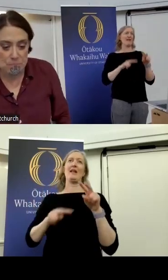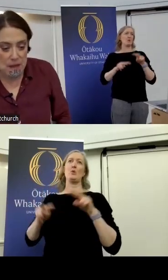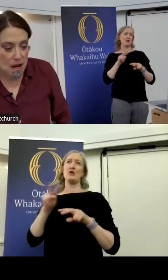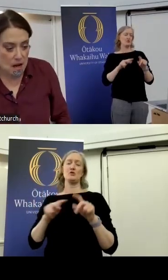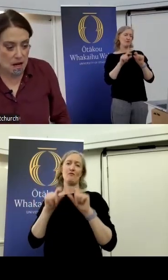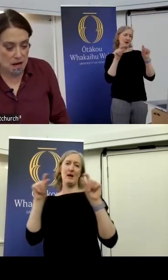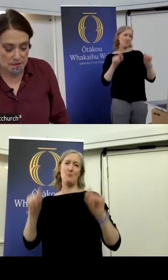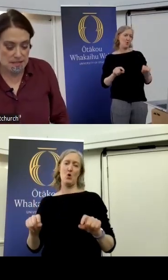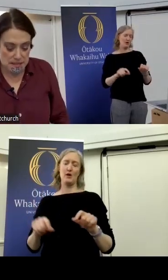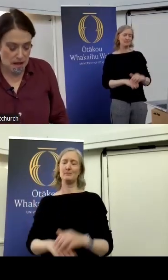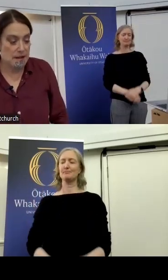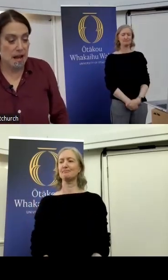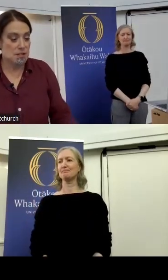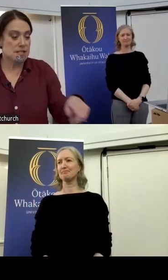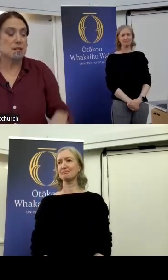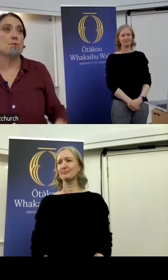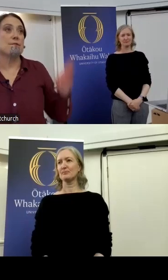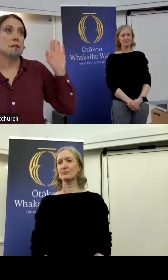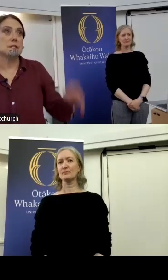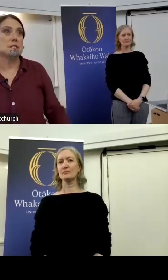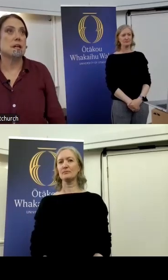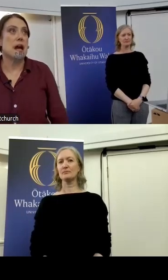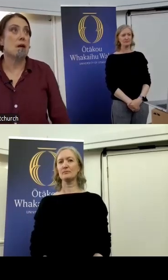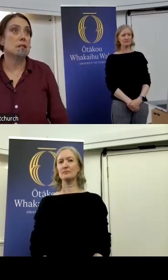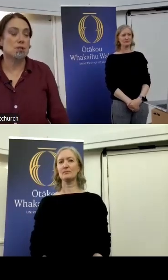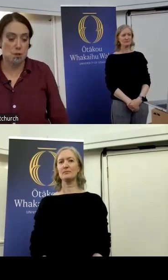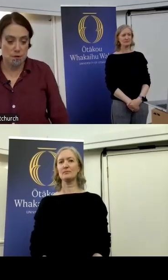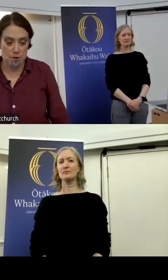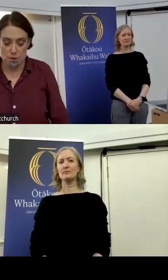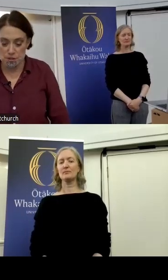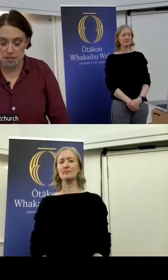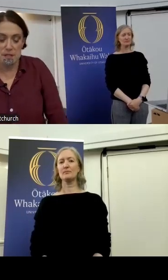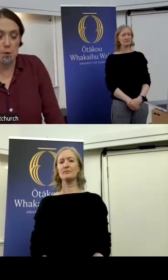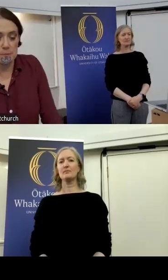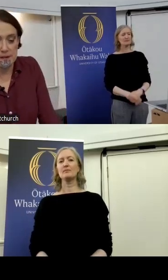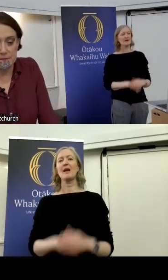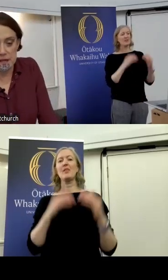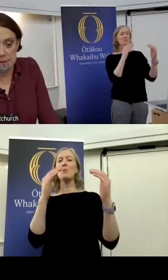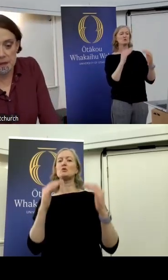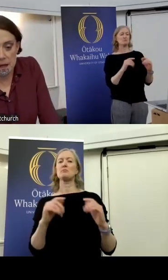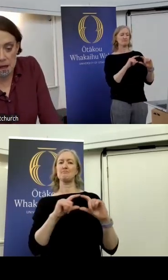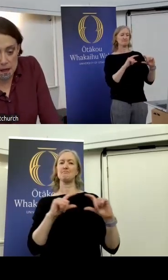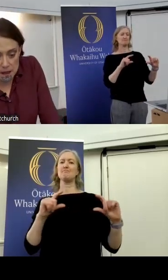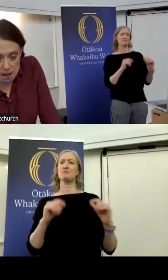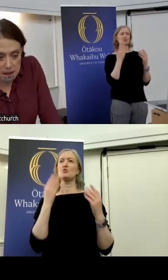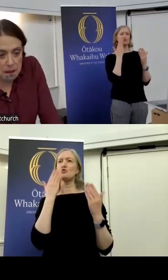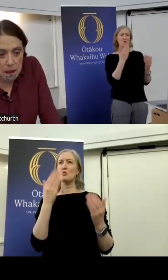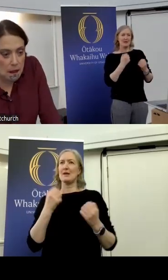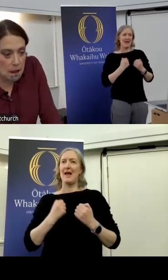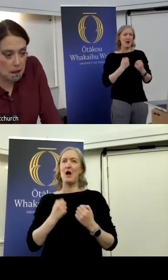And there's and you can see the reference to our literature review just at the bottom left there.